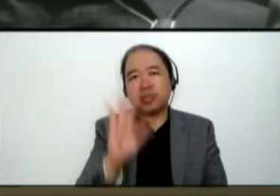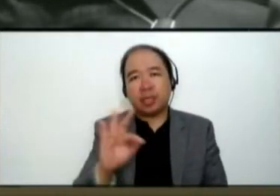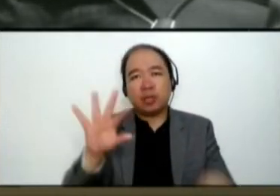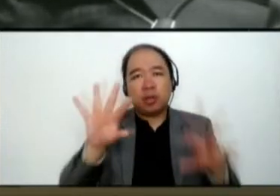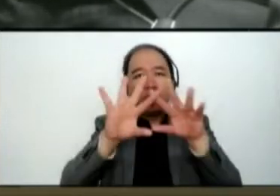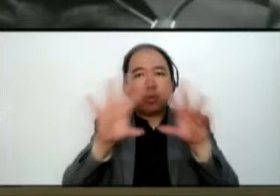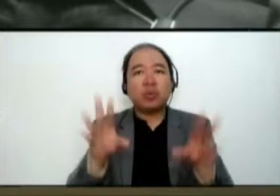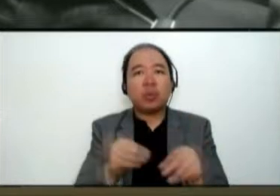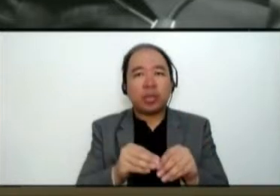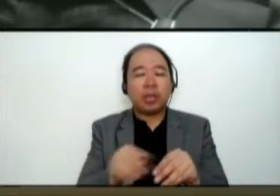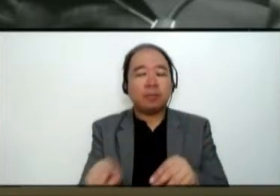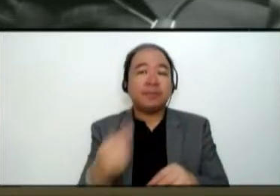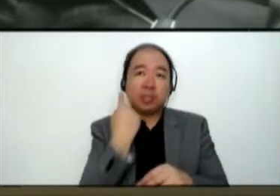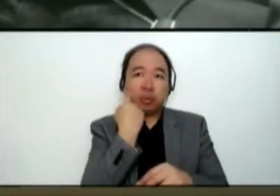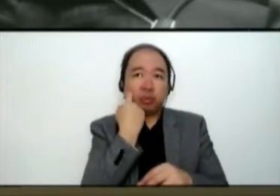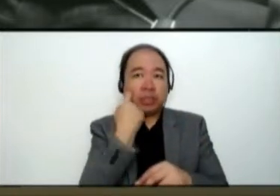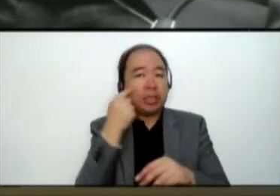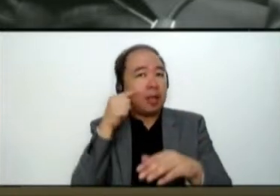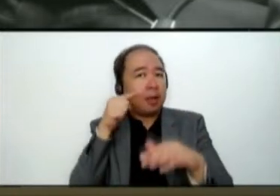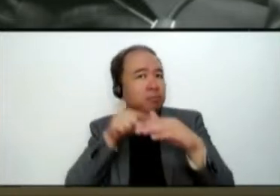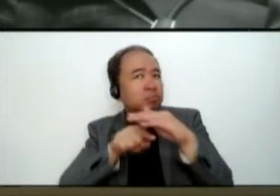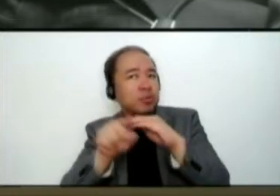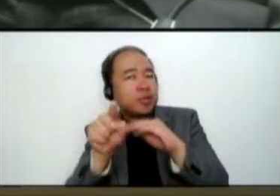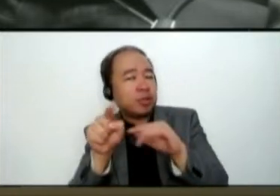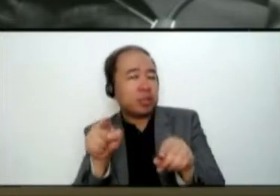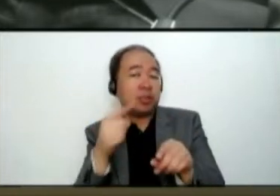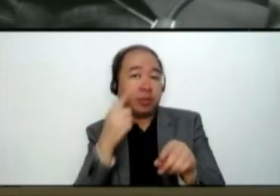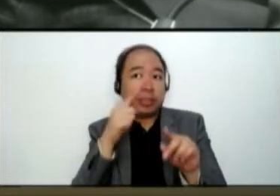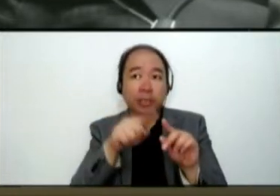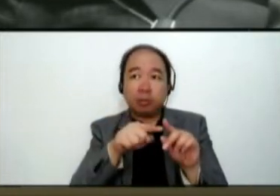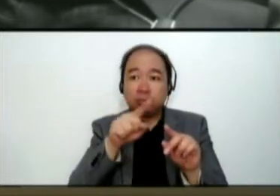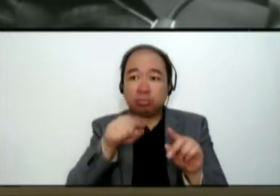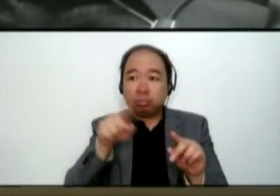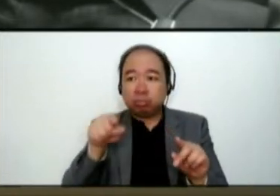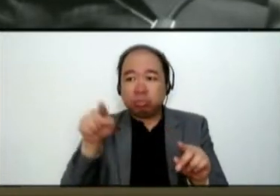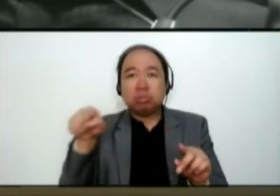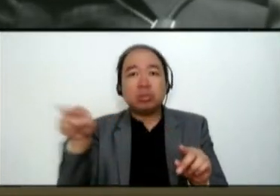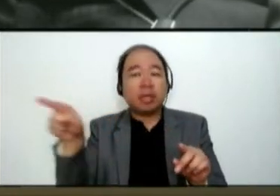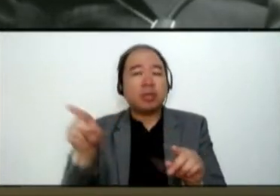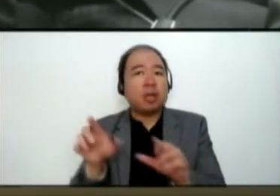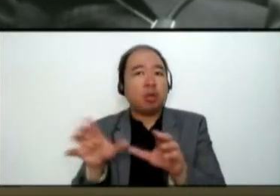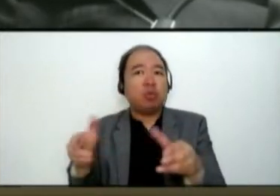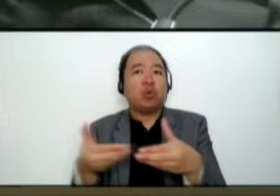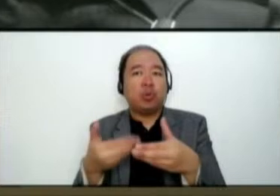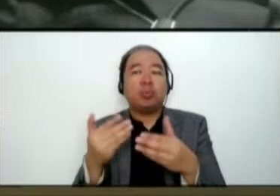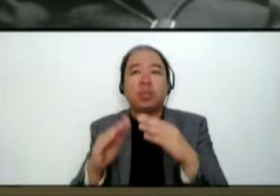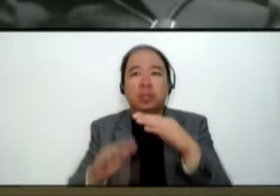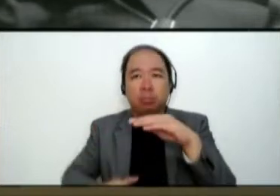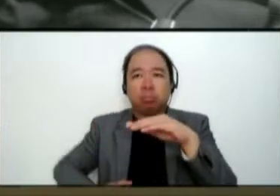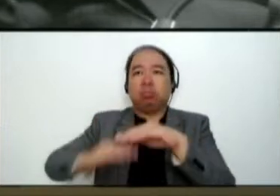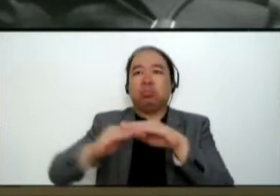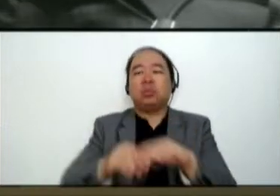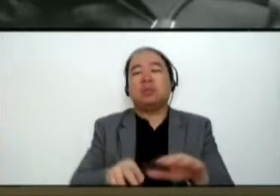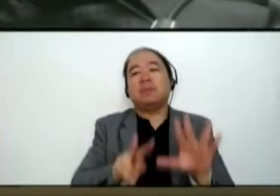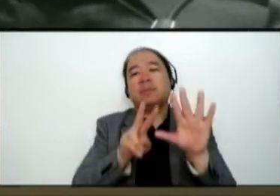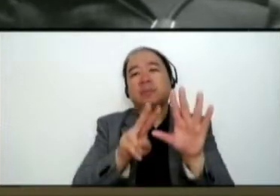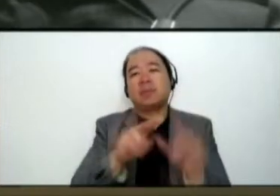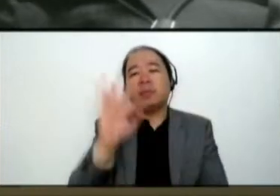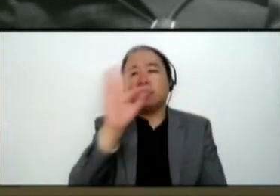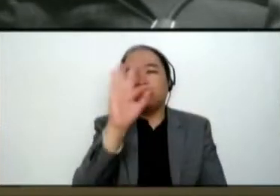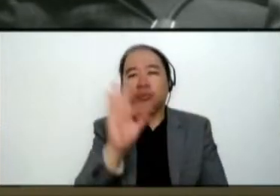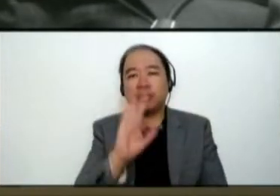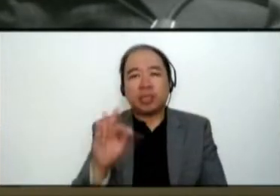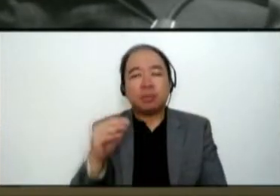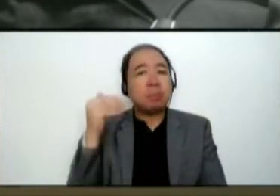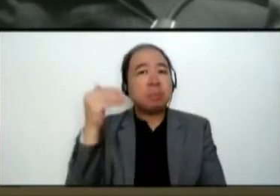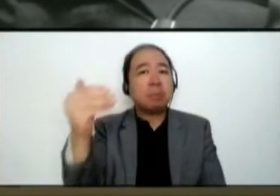recent population projections indicate that this population group will reach 7% by 2030. The